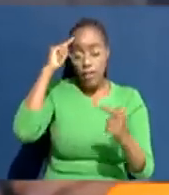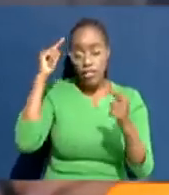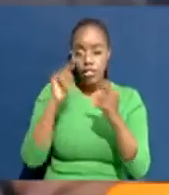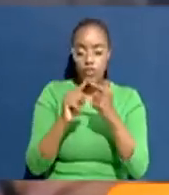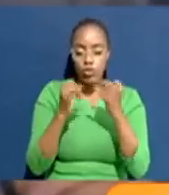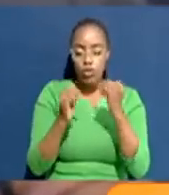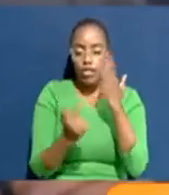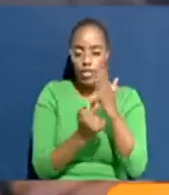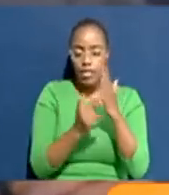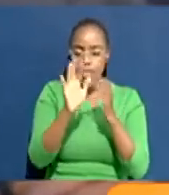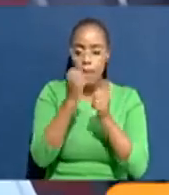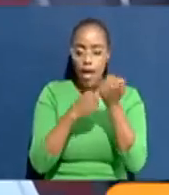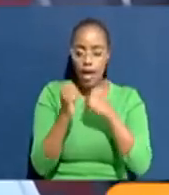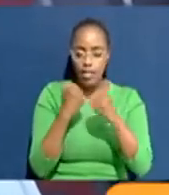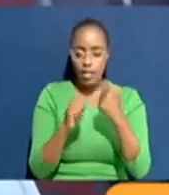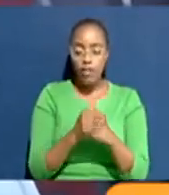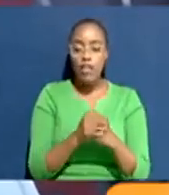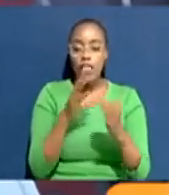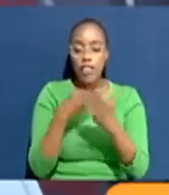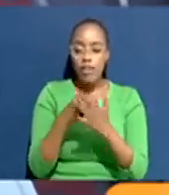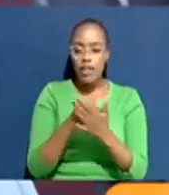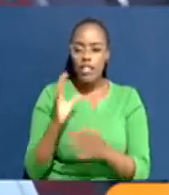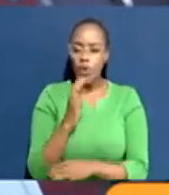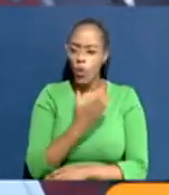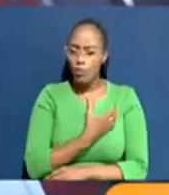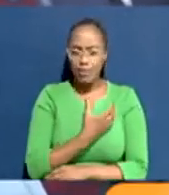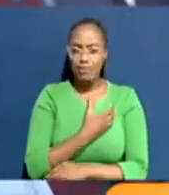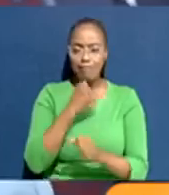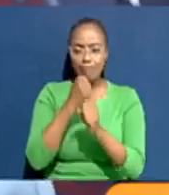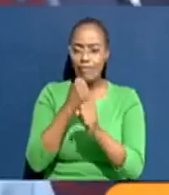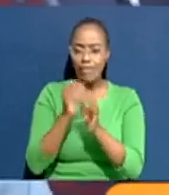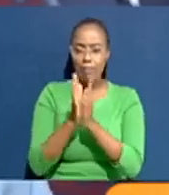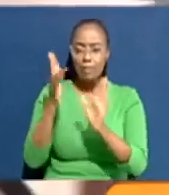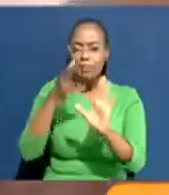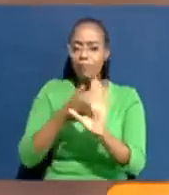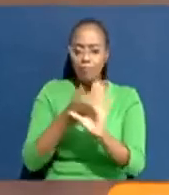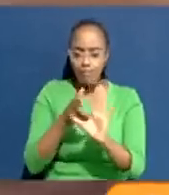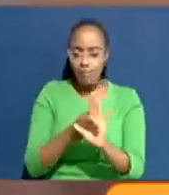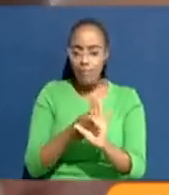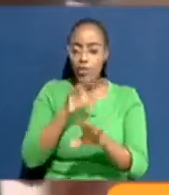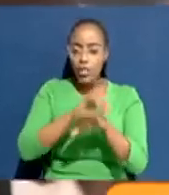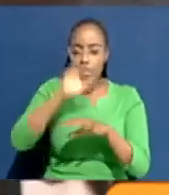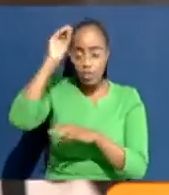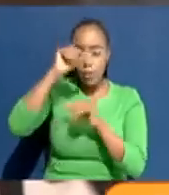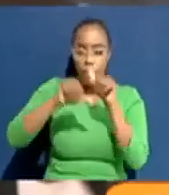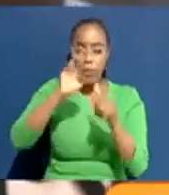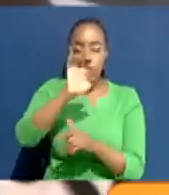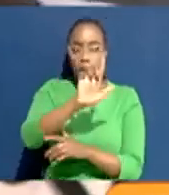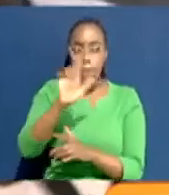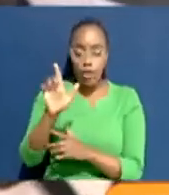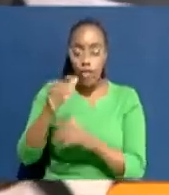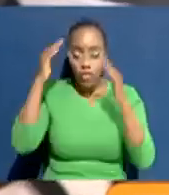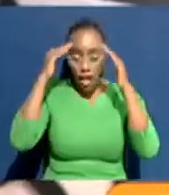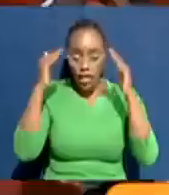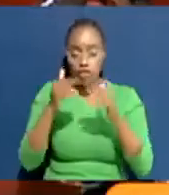to digitize its activities. As the Finance Committee carries out public participation to get the views of Kenyans on the bill, the